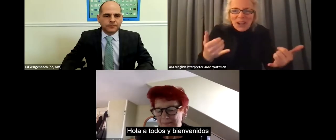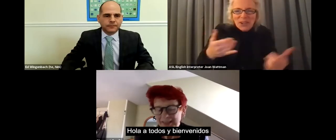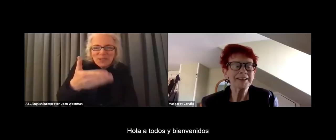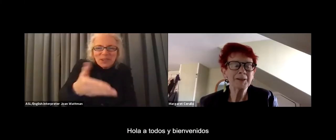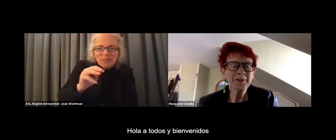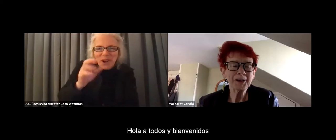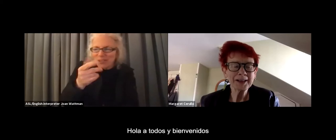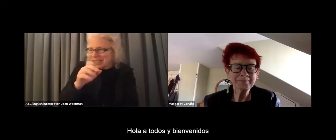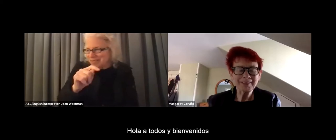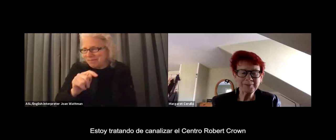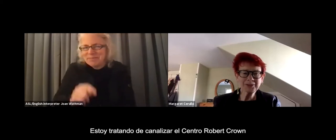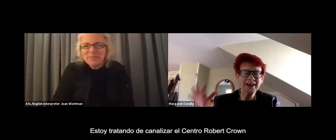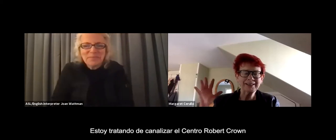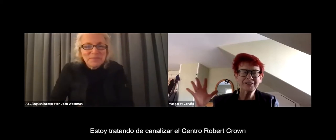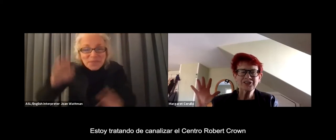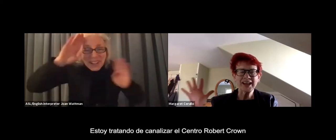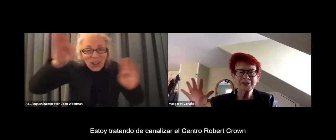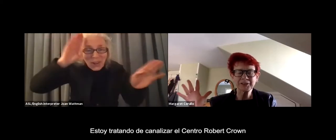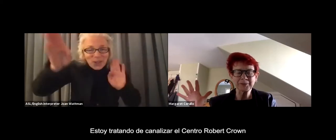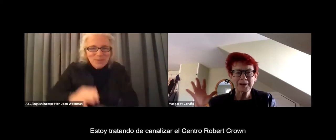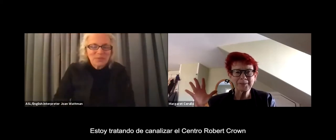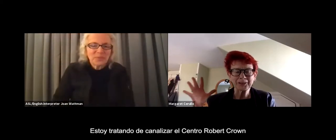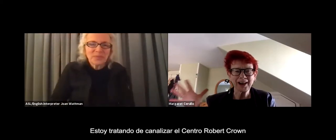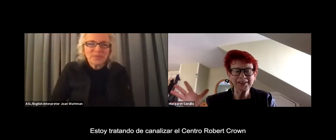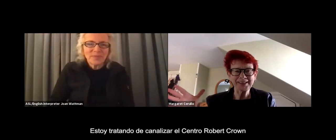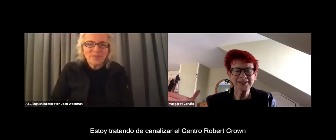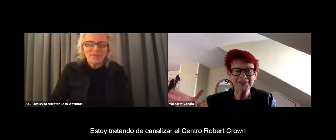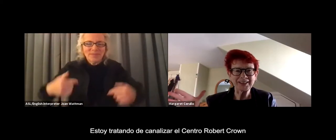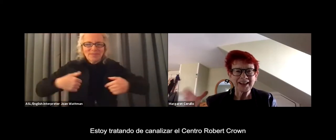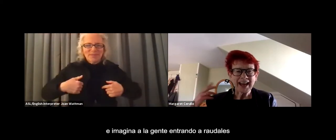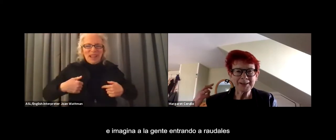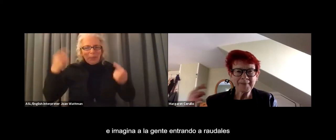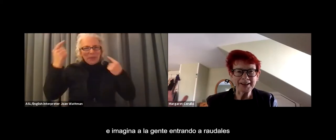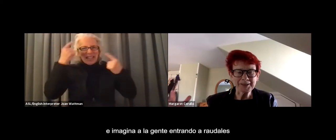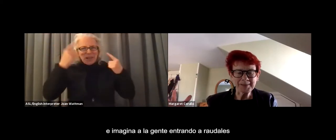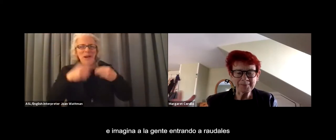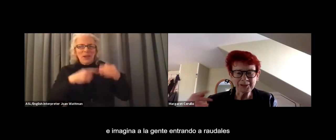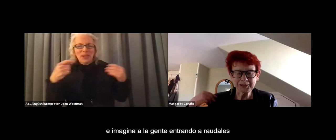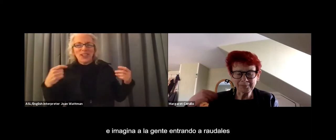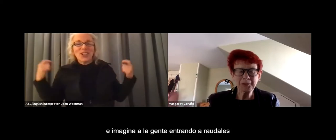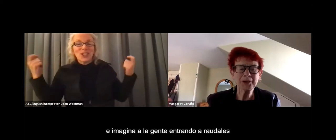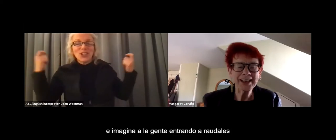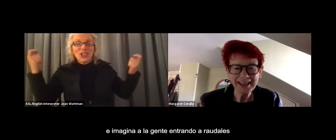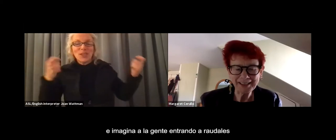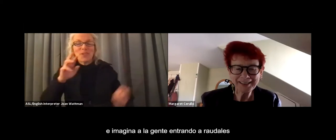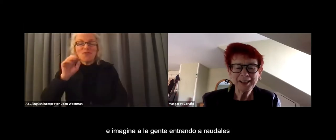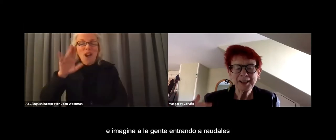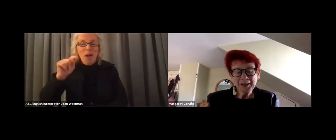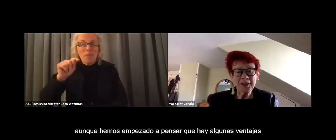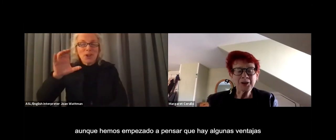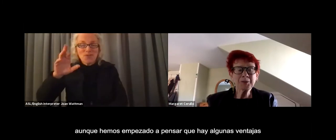Hello, everybody, and welcome. I'm trying to channel the Robert Crown Center and imagine people pouring